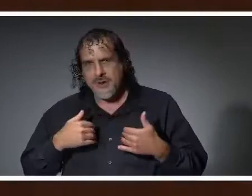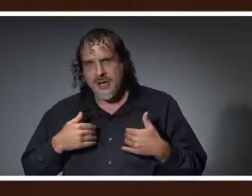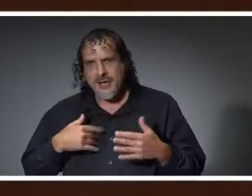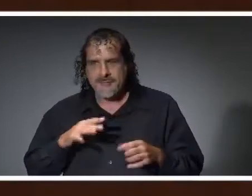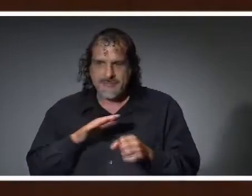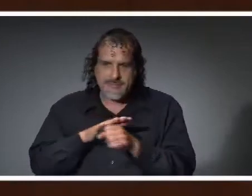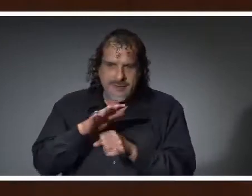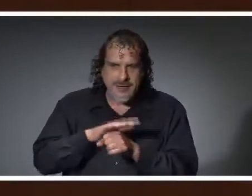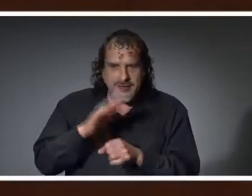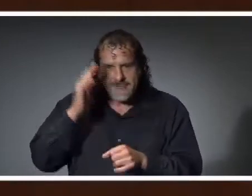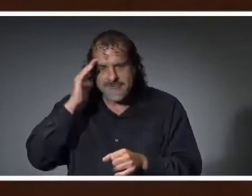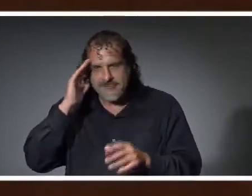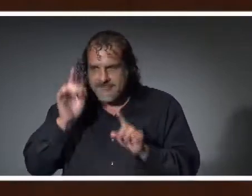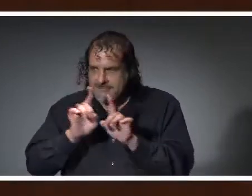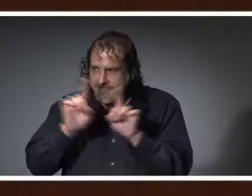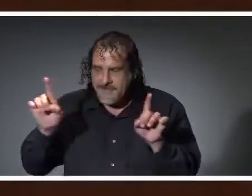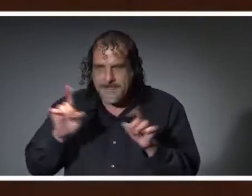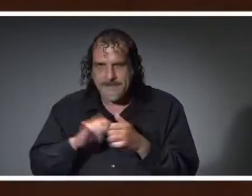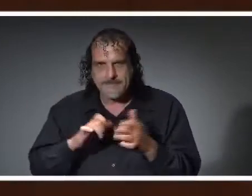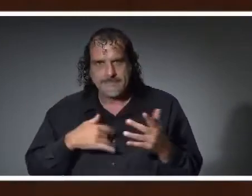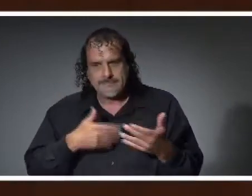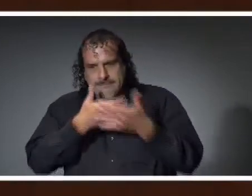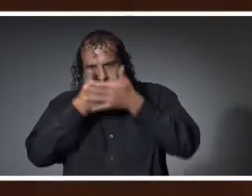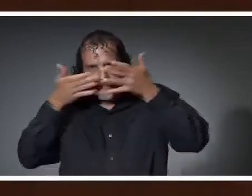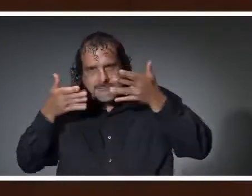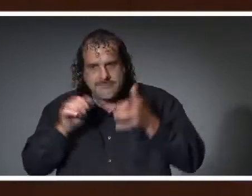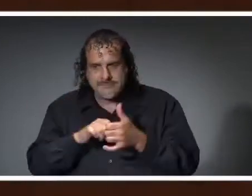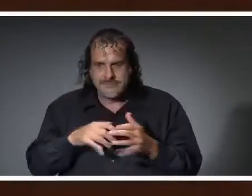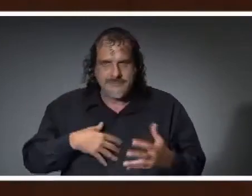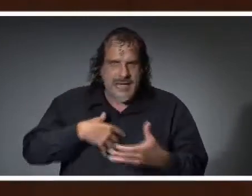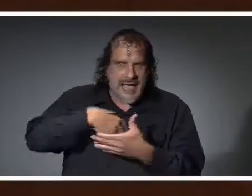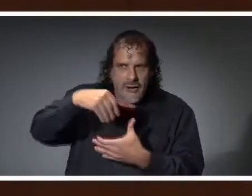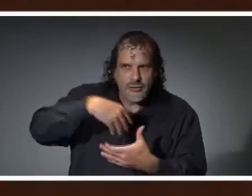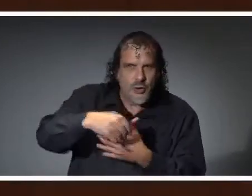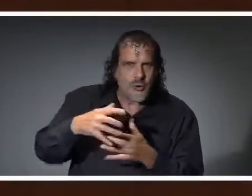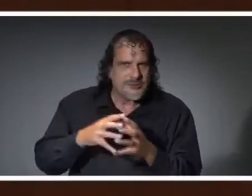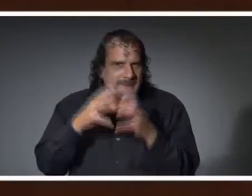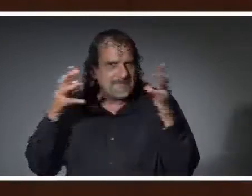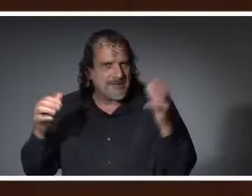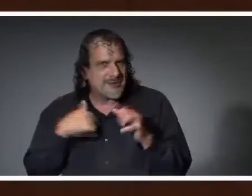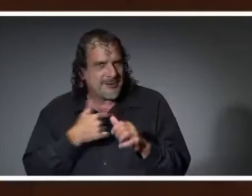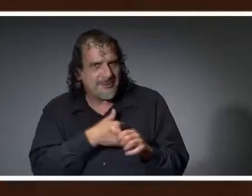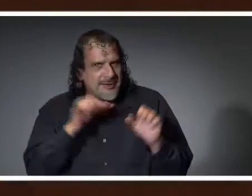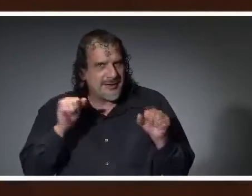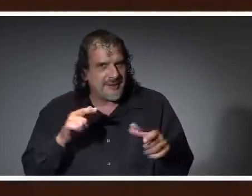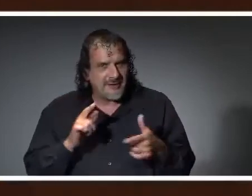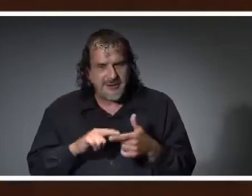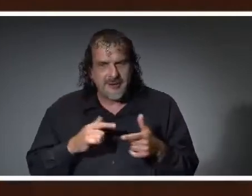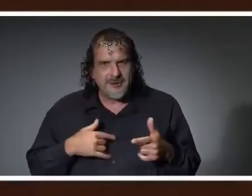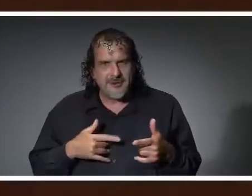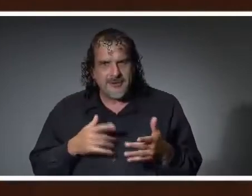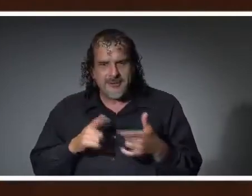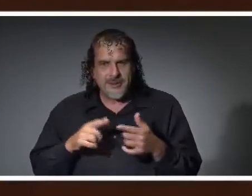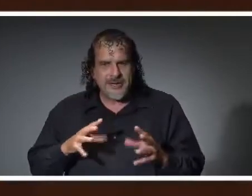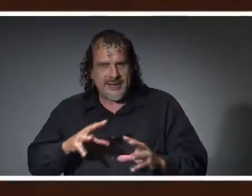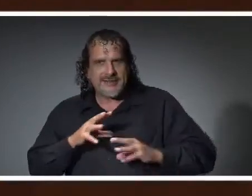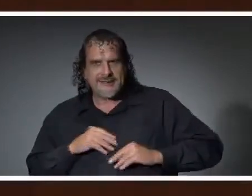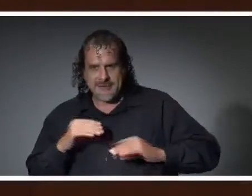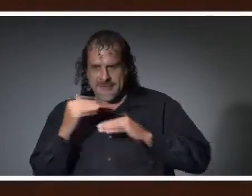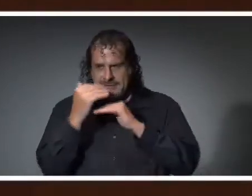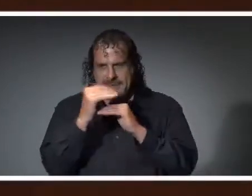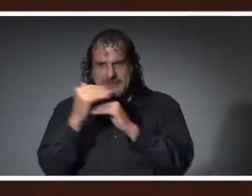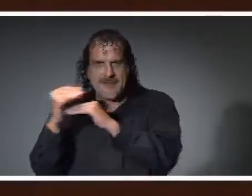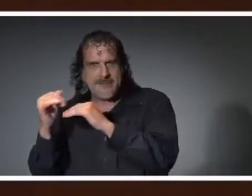mask, be thoughtful, do outdoors, there is a gradation of safety that we can accept